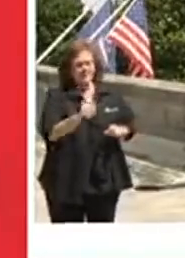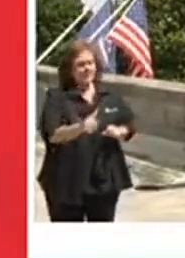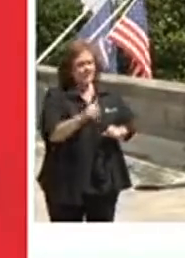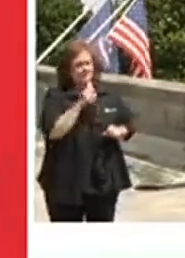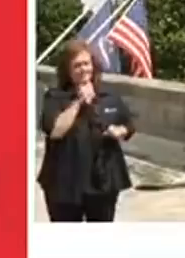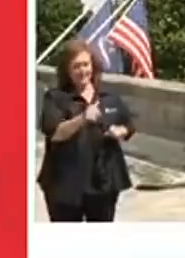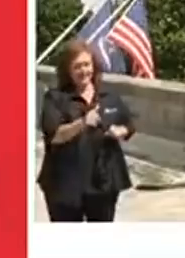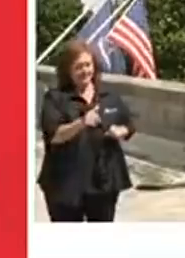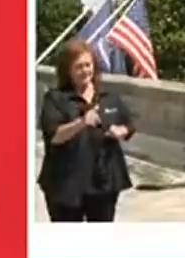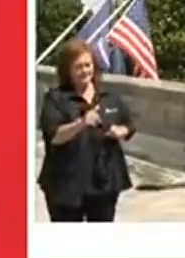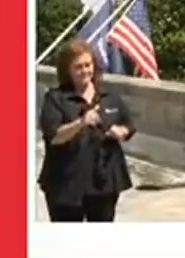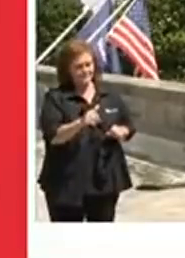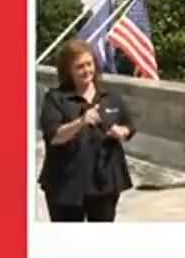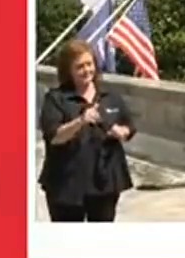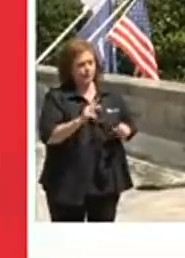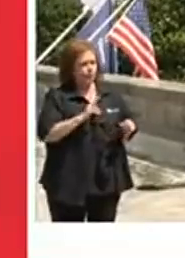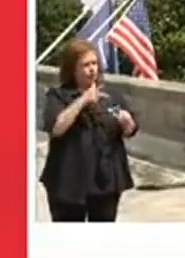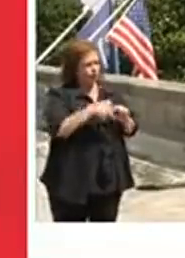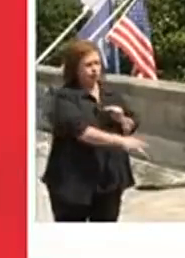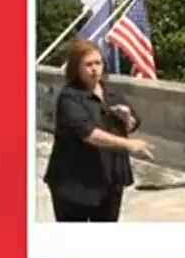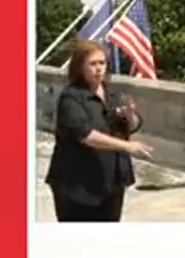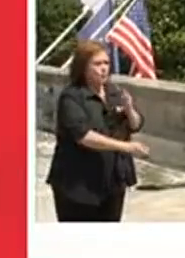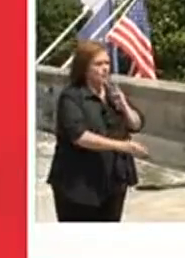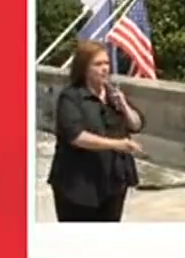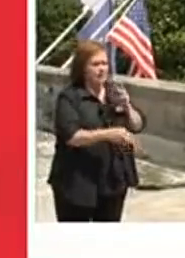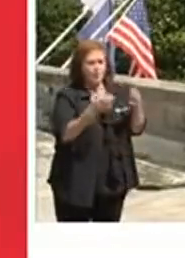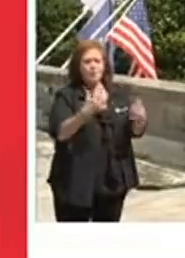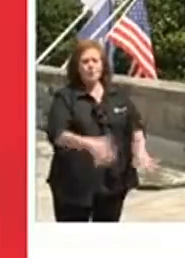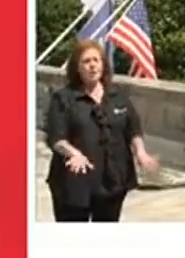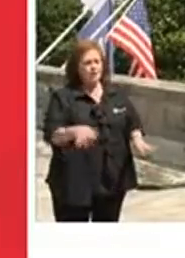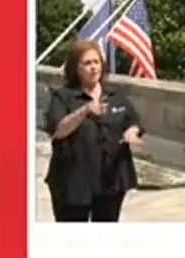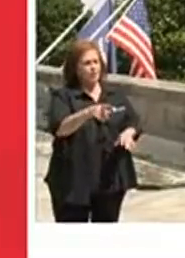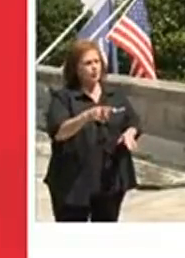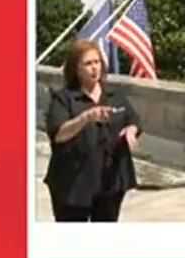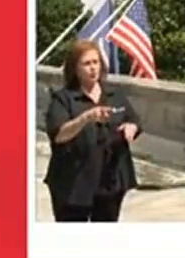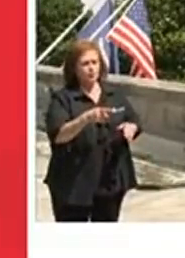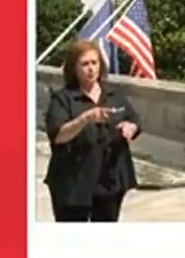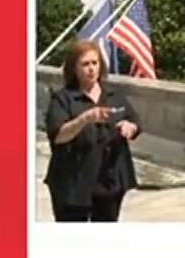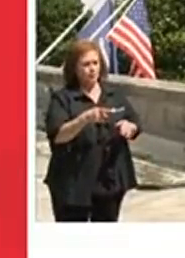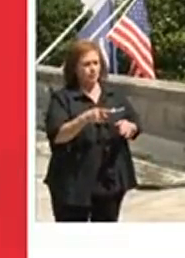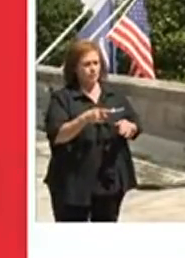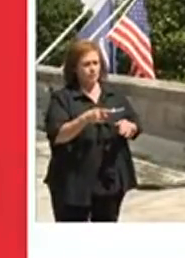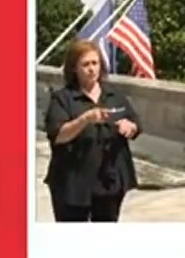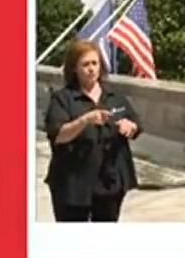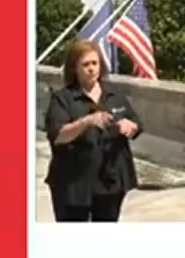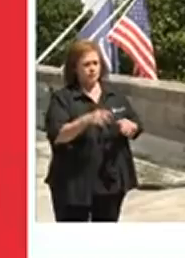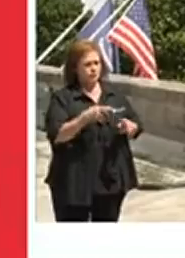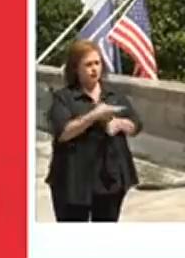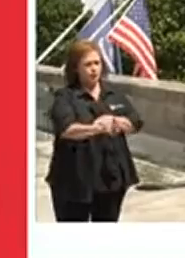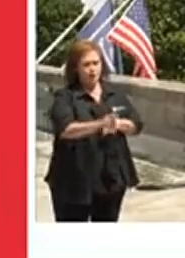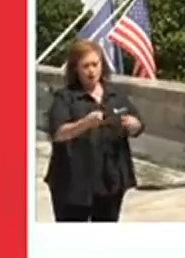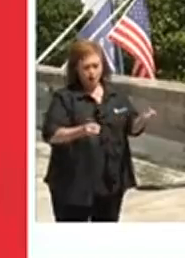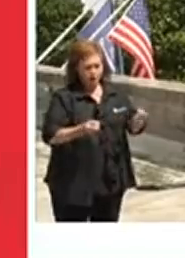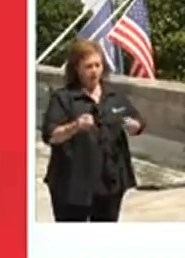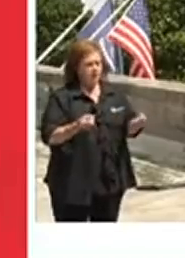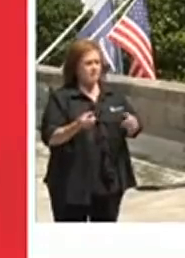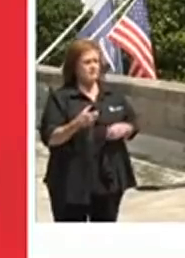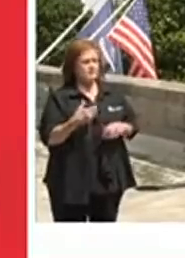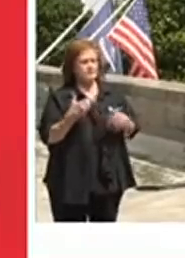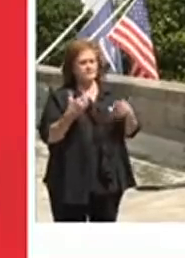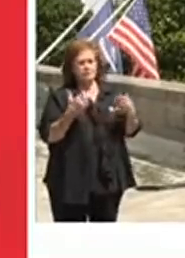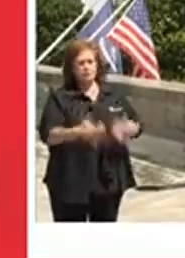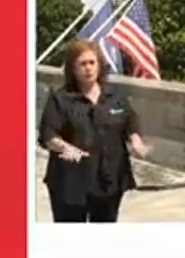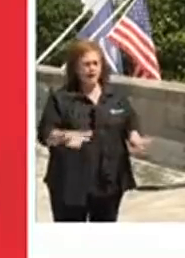do not drive through that standing water. We do not want you to lose your vehicle, first and foremost. We do not wish for you to flood